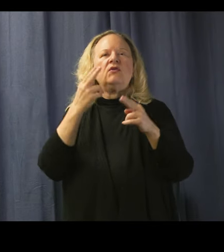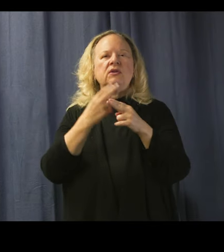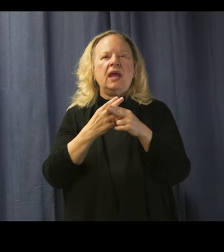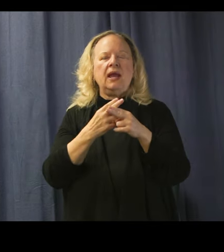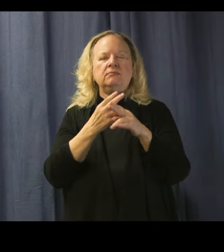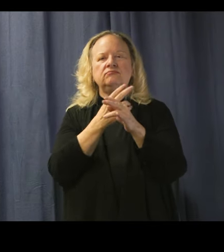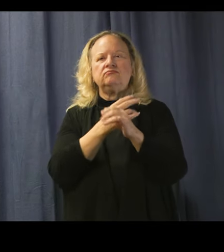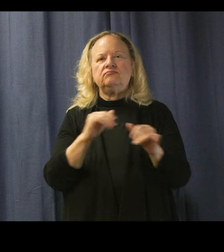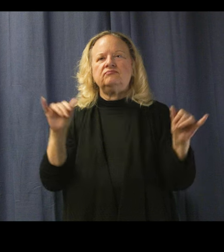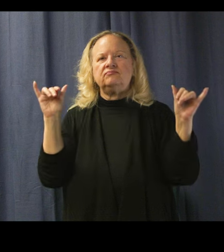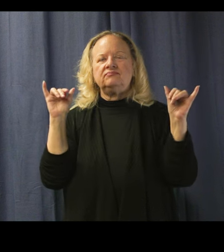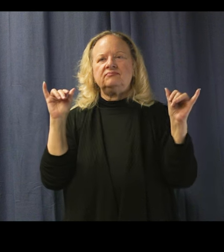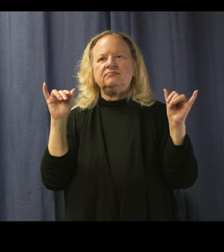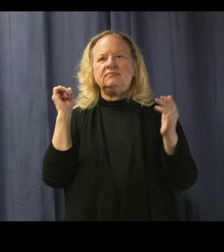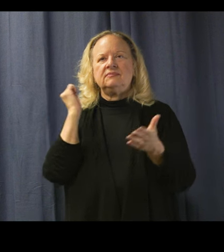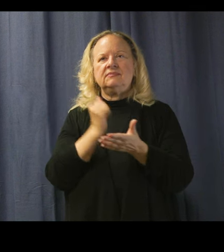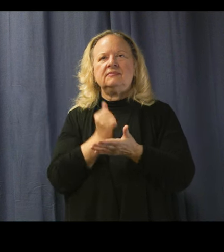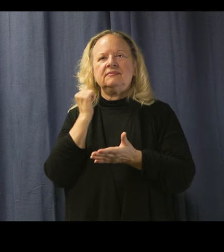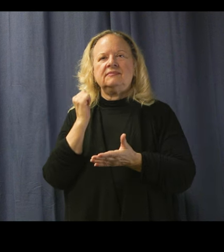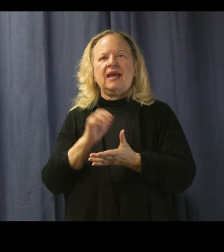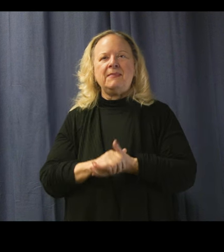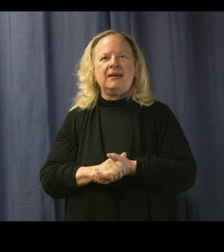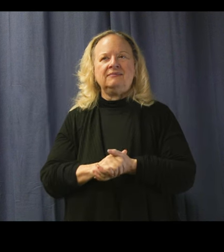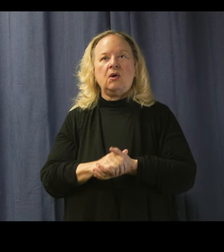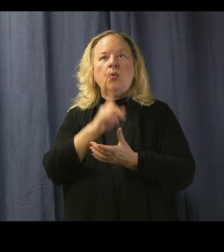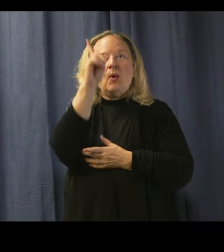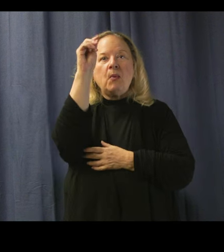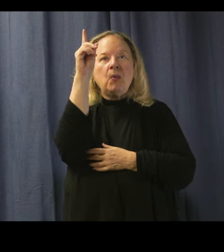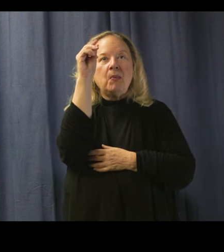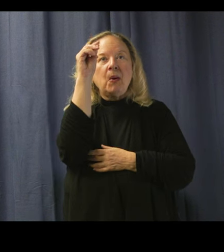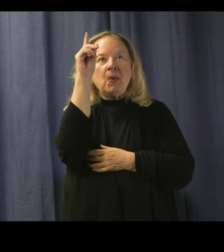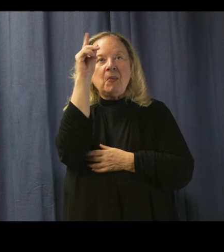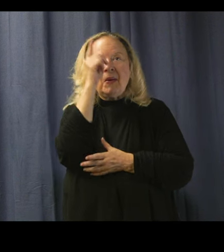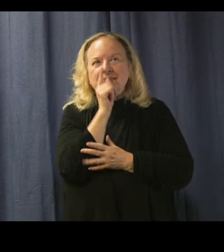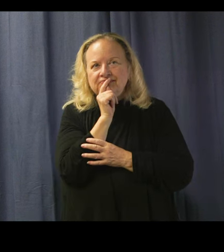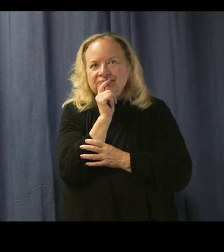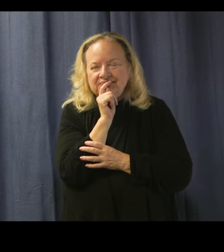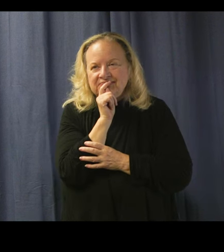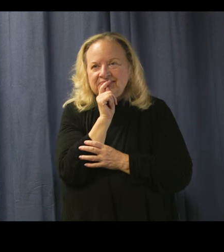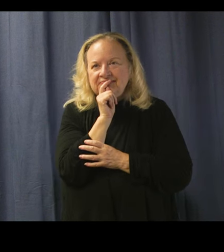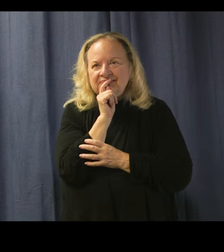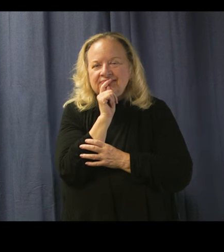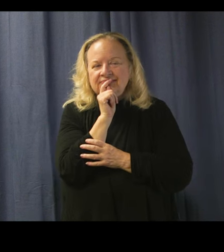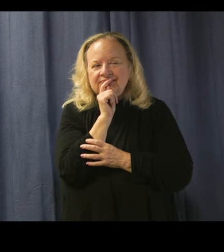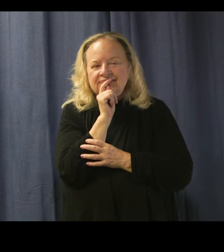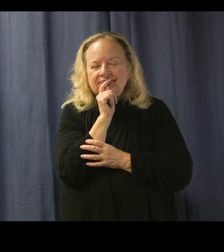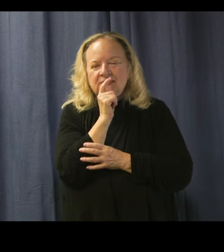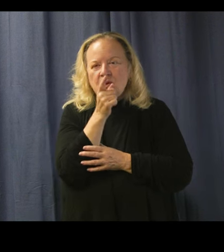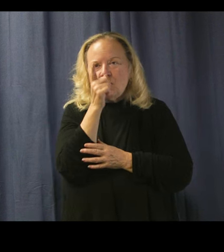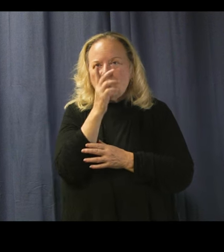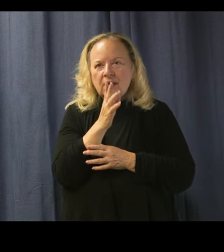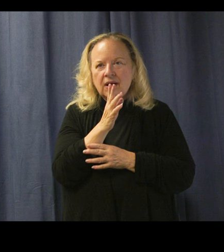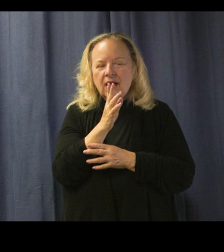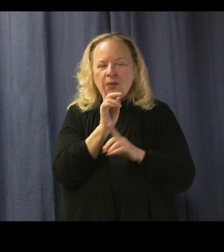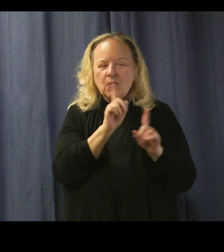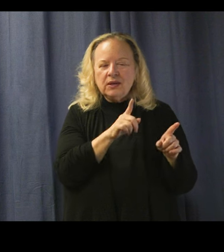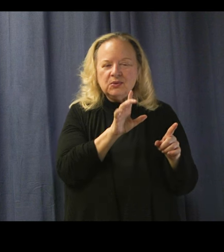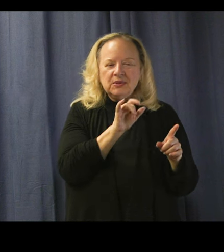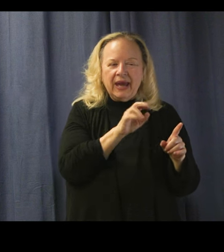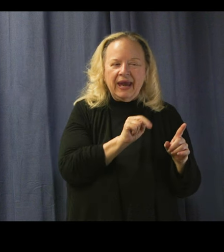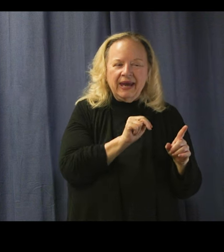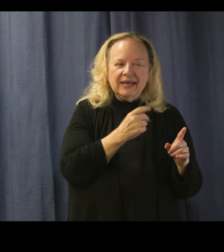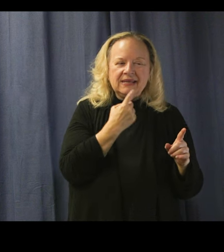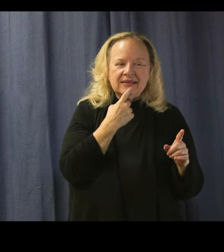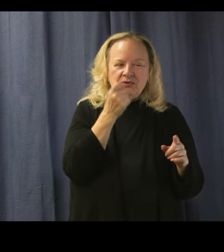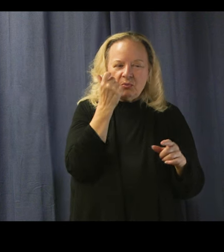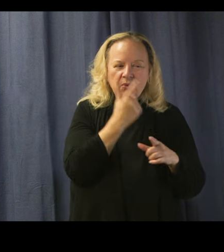name. Ayah, Asher, Ayah. Amen. One more thing I forgot to tell you. When God went to Cain and